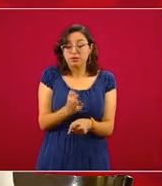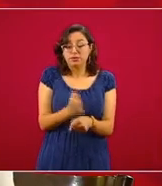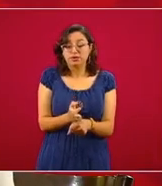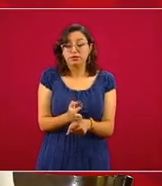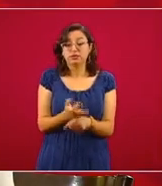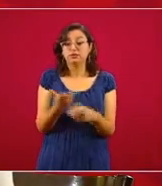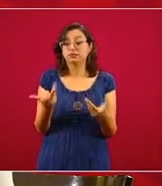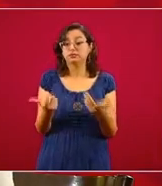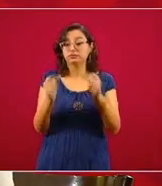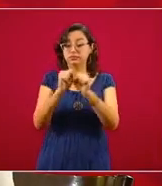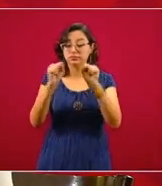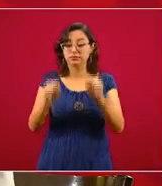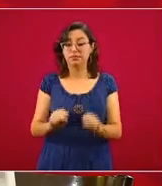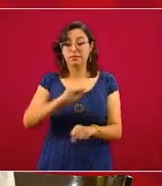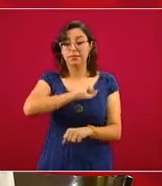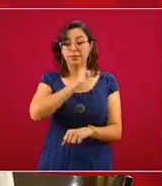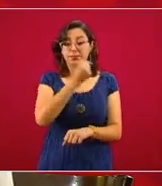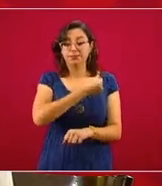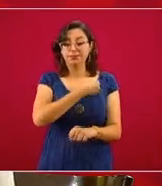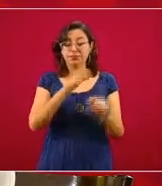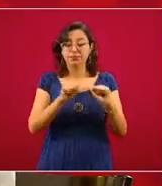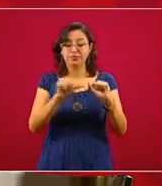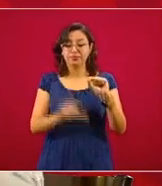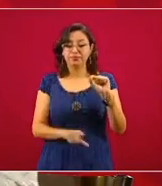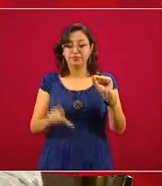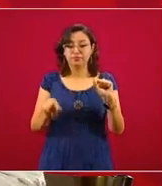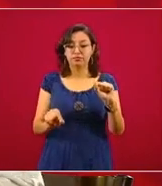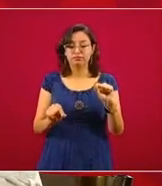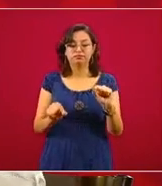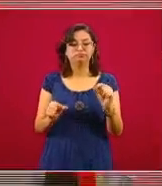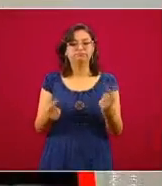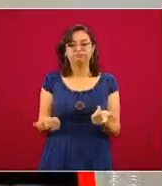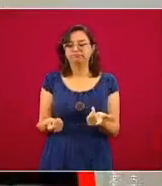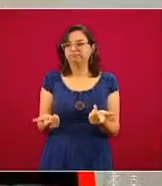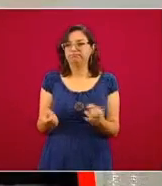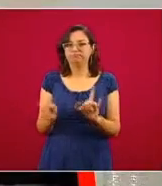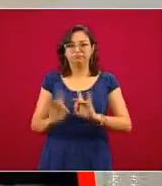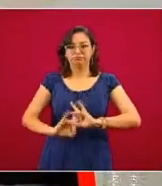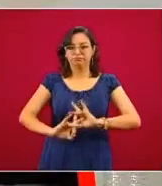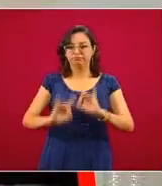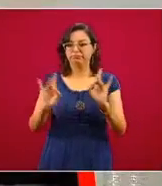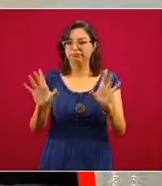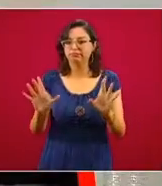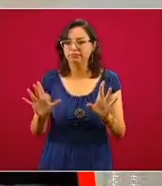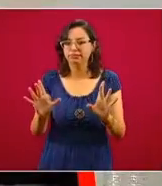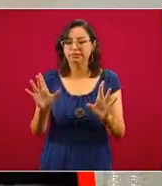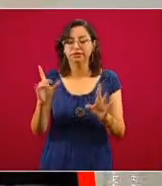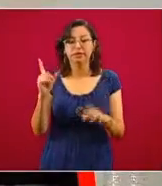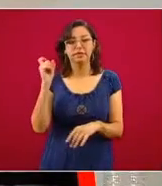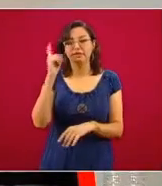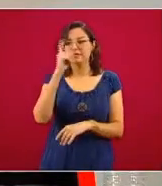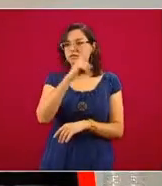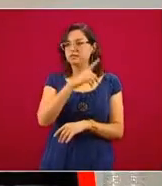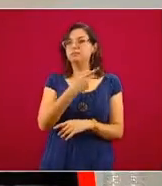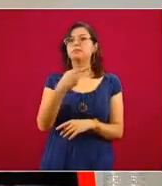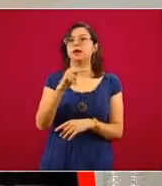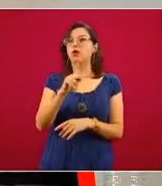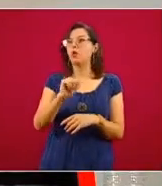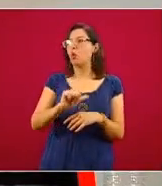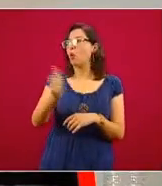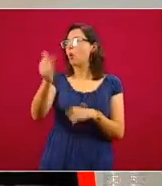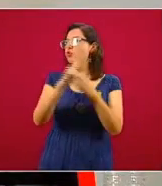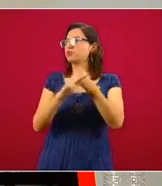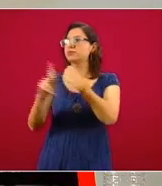health system in our country, it's dealing with a reality that perhaps is very different from the rest